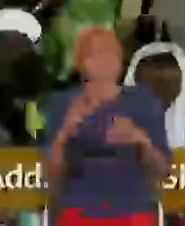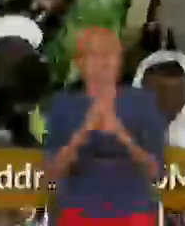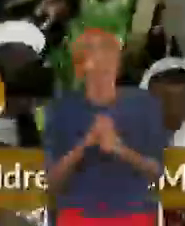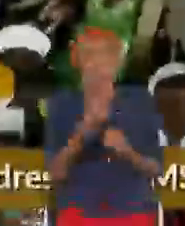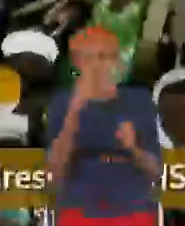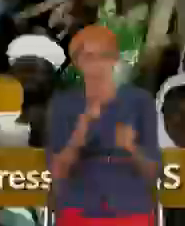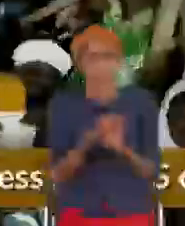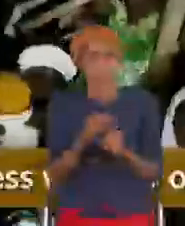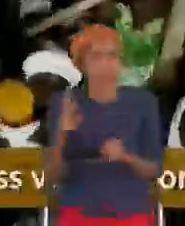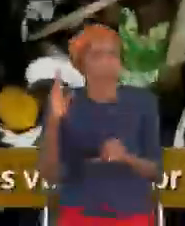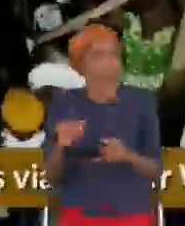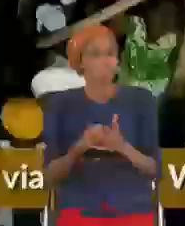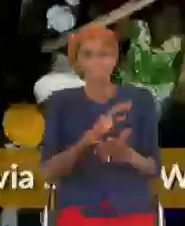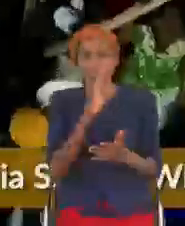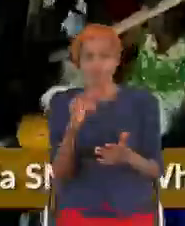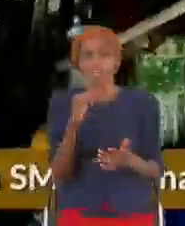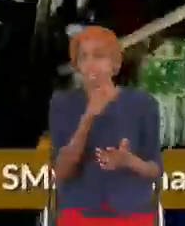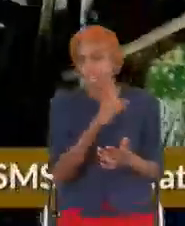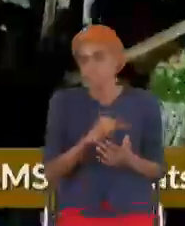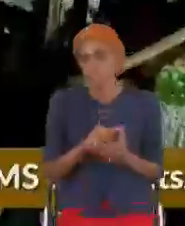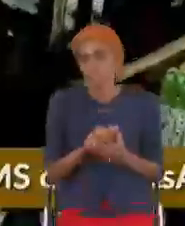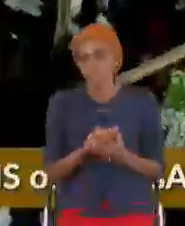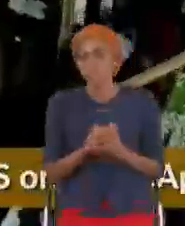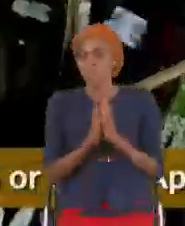God that can never lie.